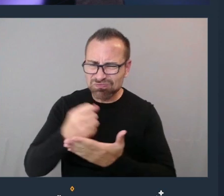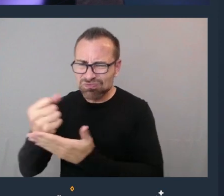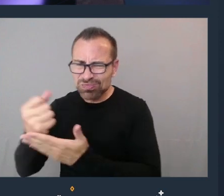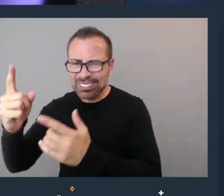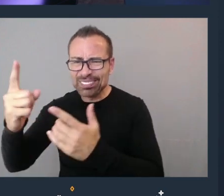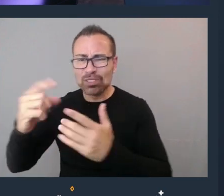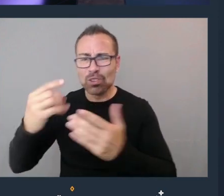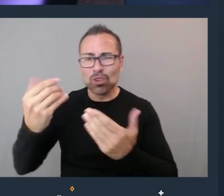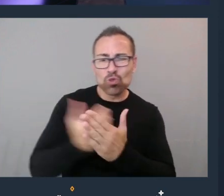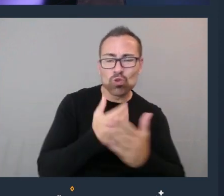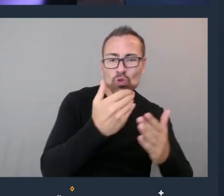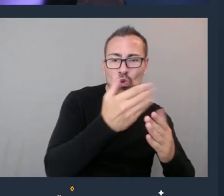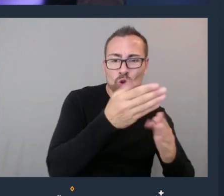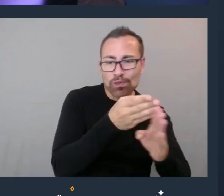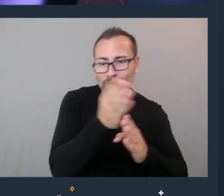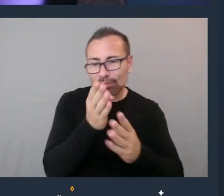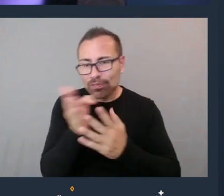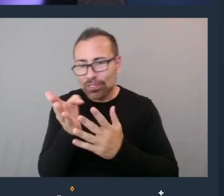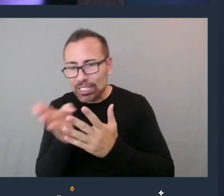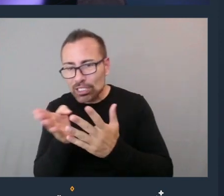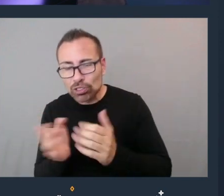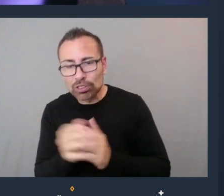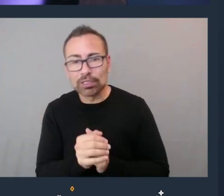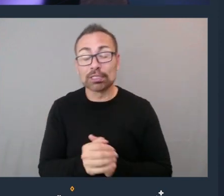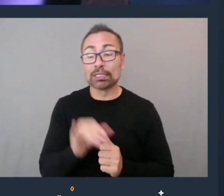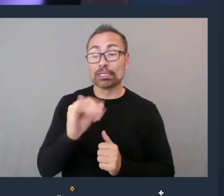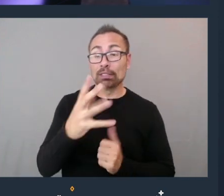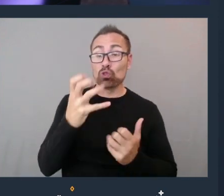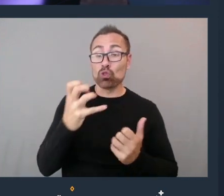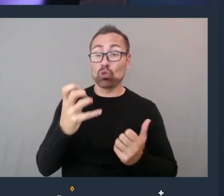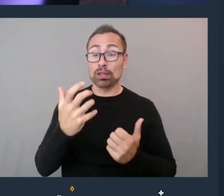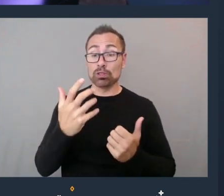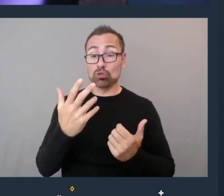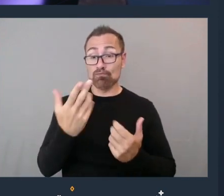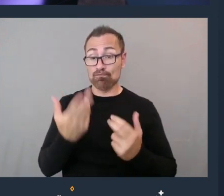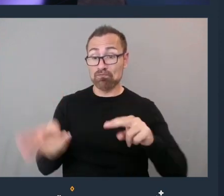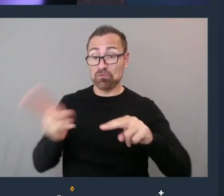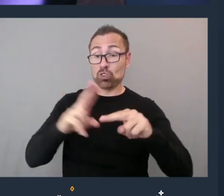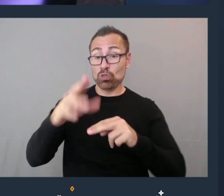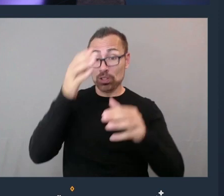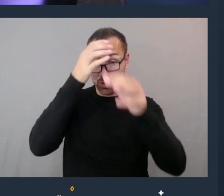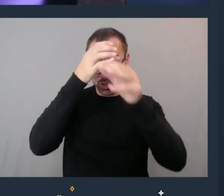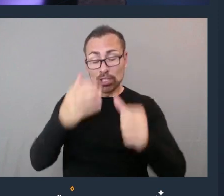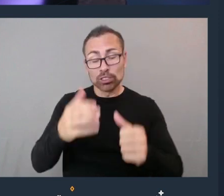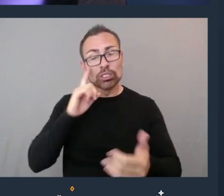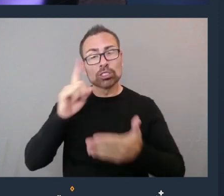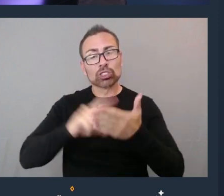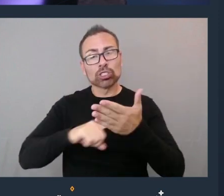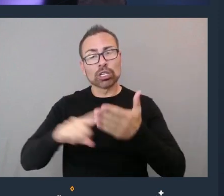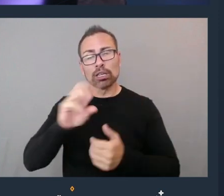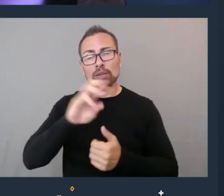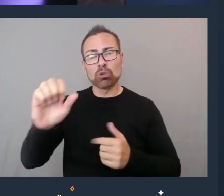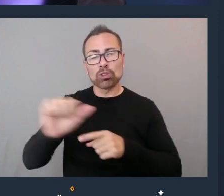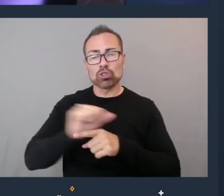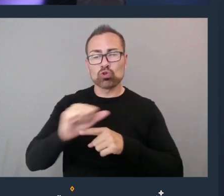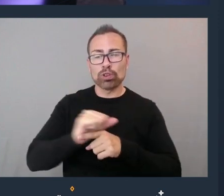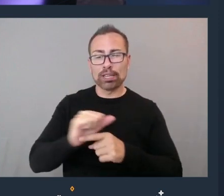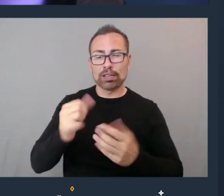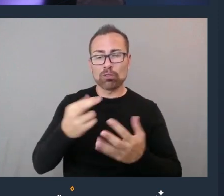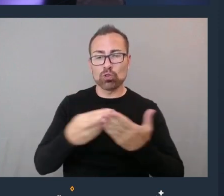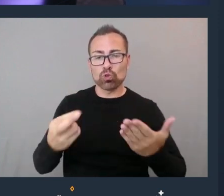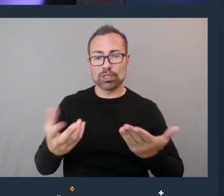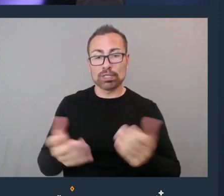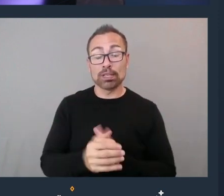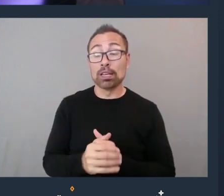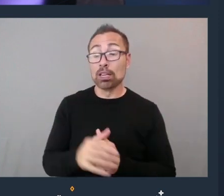storage services, I really encourage you to check out the AWS training and certification resources available to you. You can create a free account at AWS